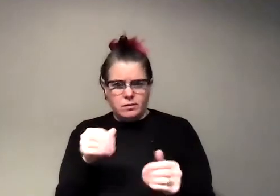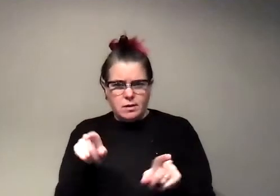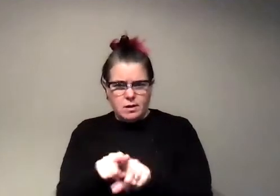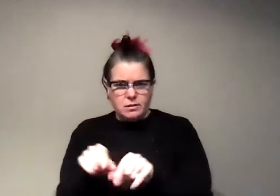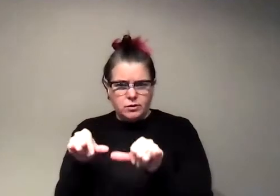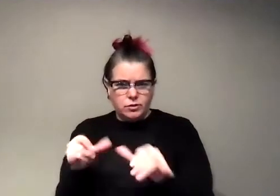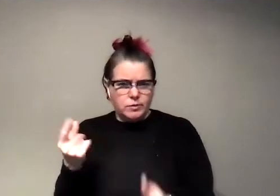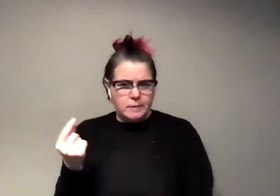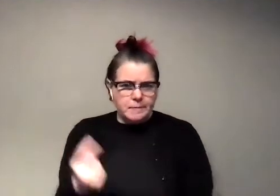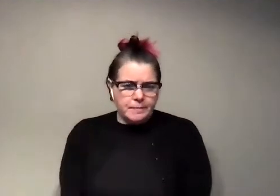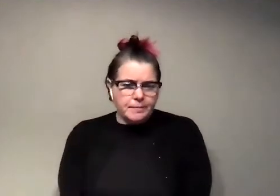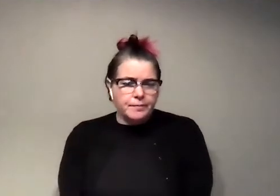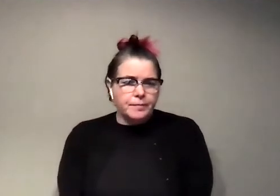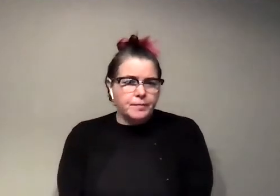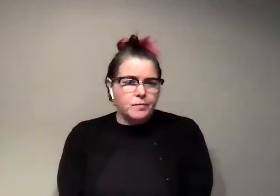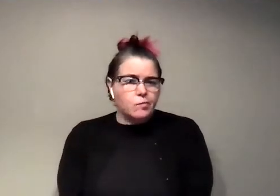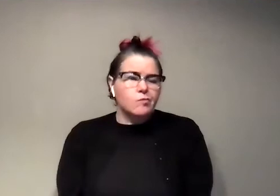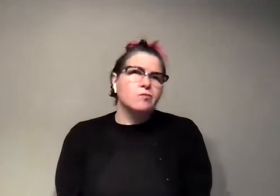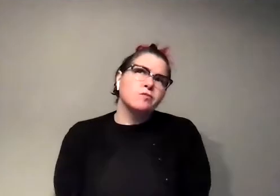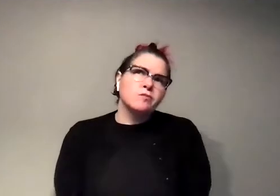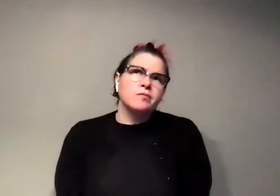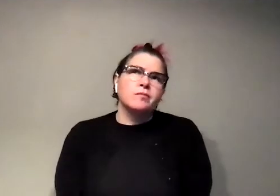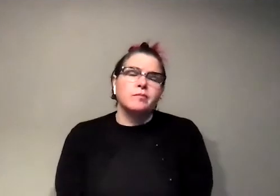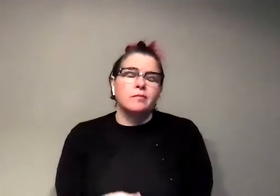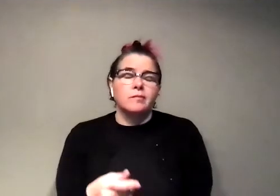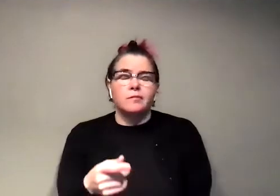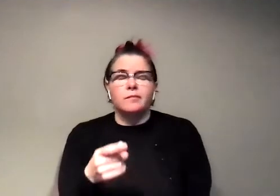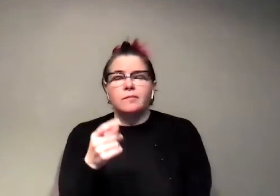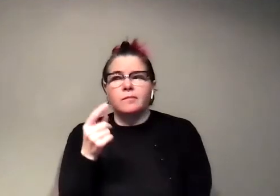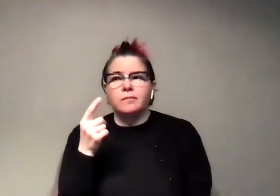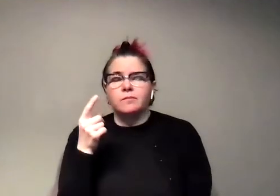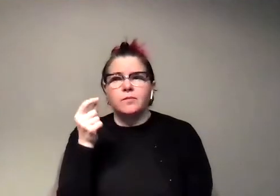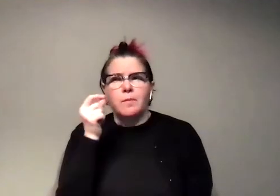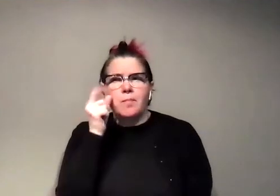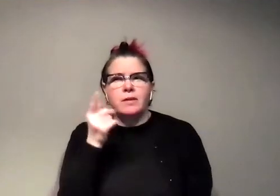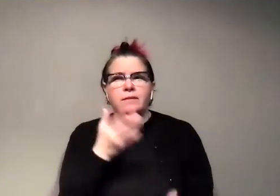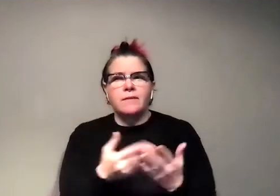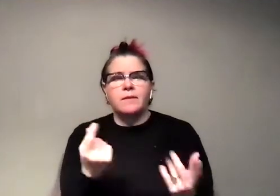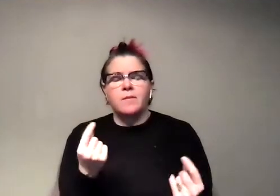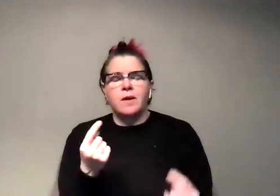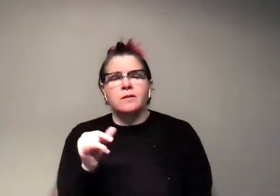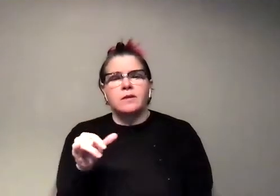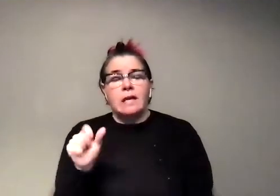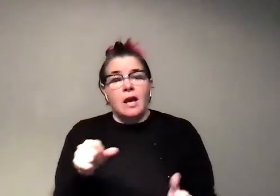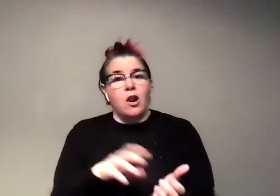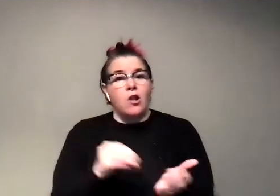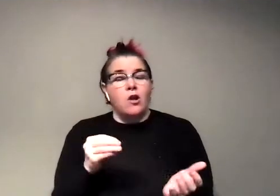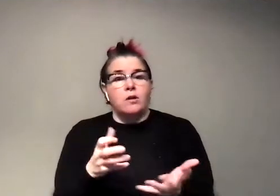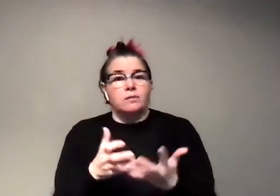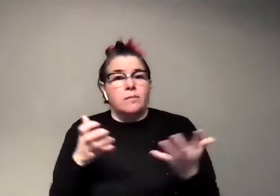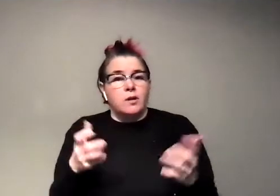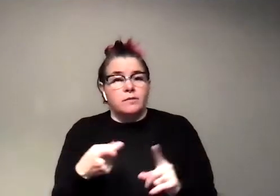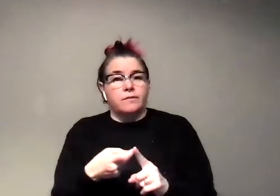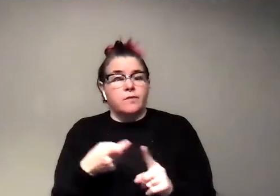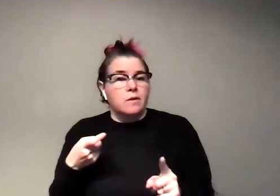Hmm. I'd say the most surprising thing that I learned is that you can learn as much